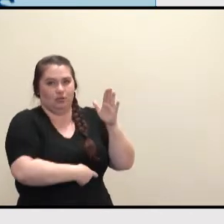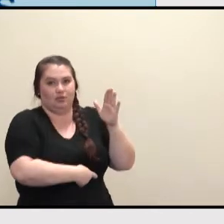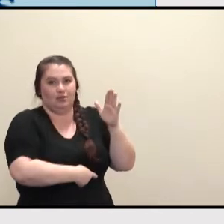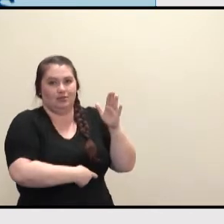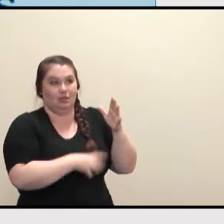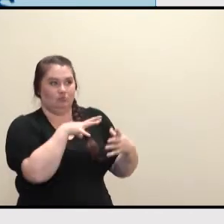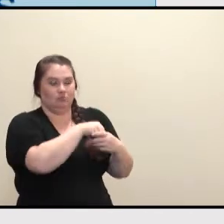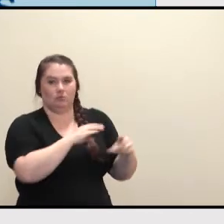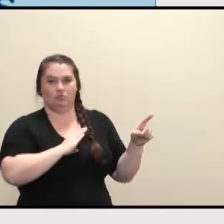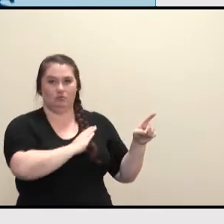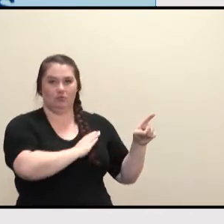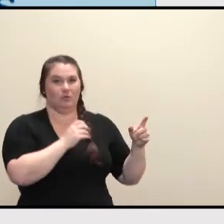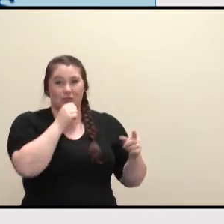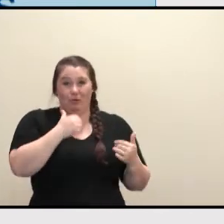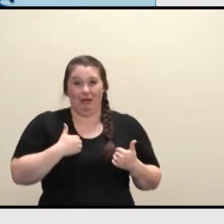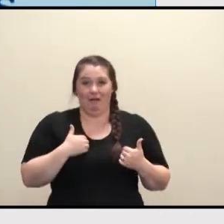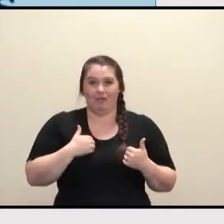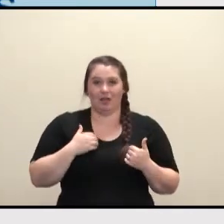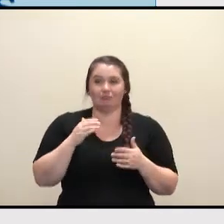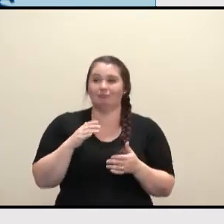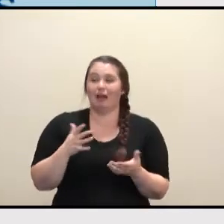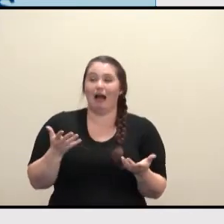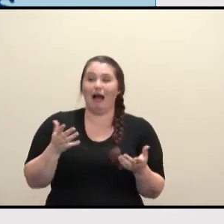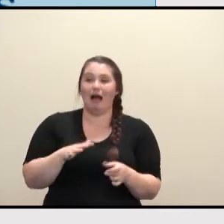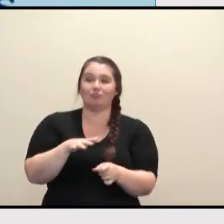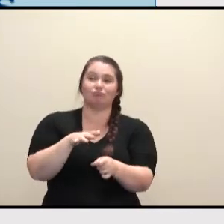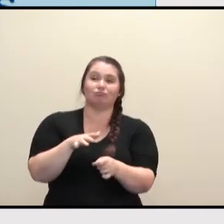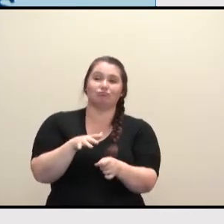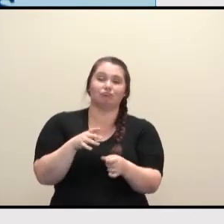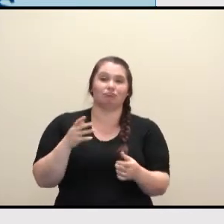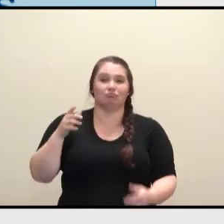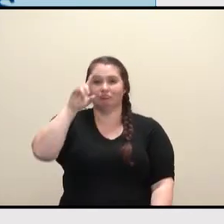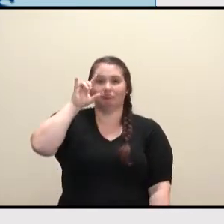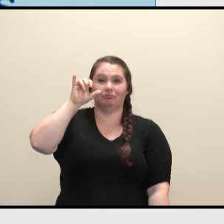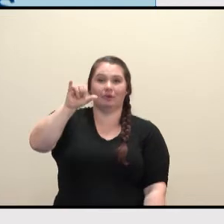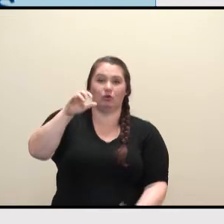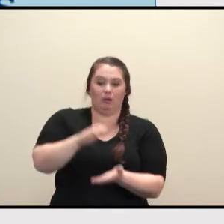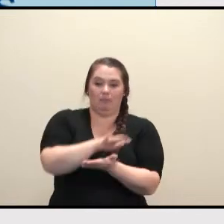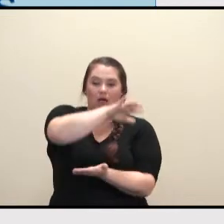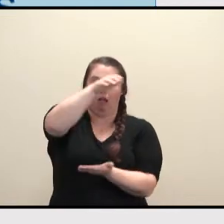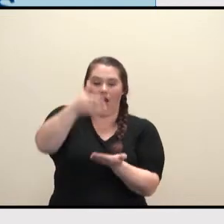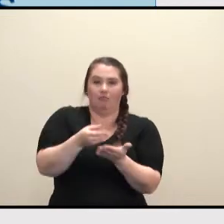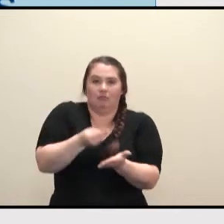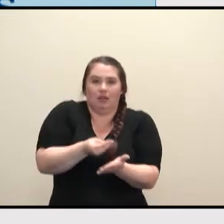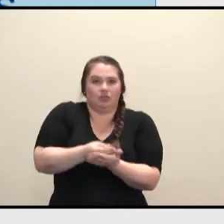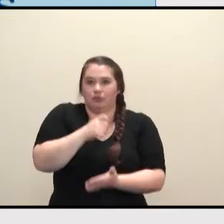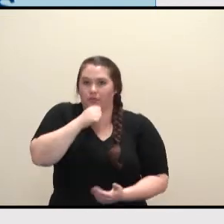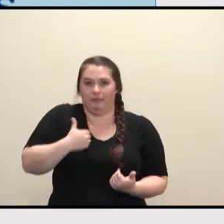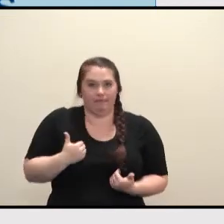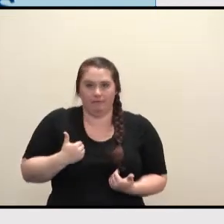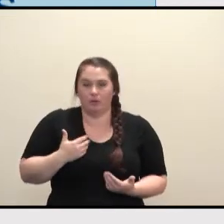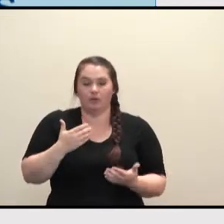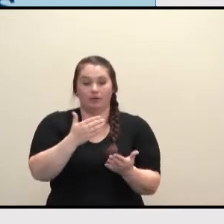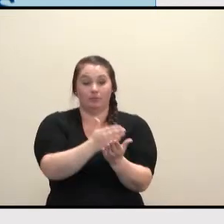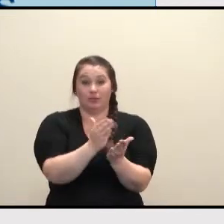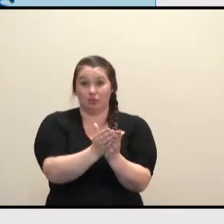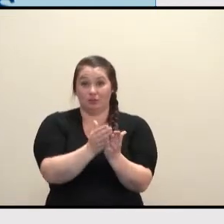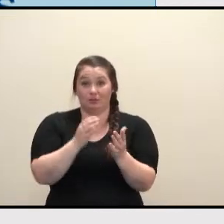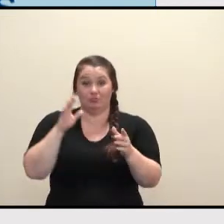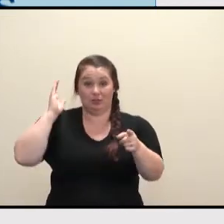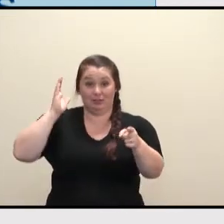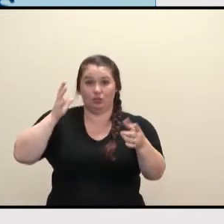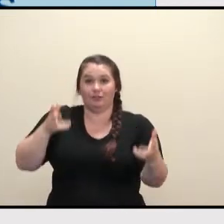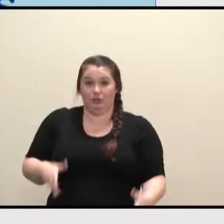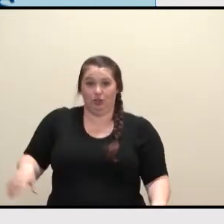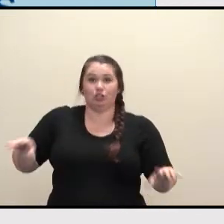have an unlimited bucket of money, and so we have to really think about salary planning within our current budget. We just had a budget presentation, and